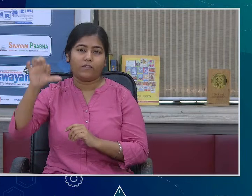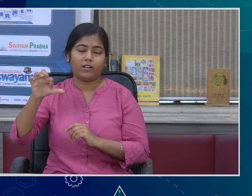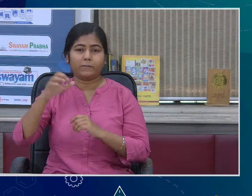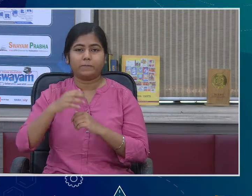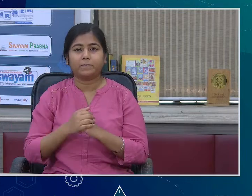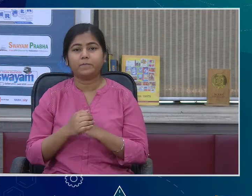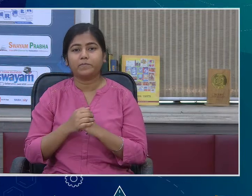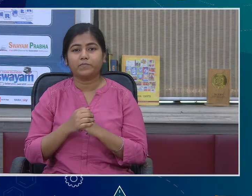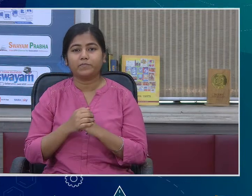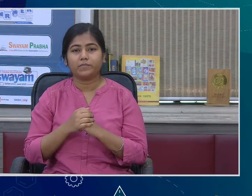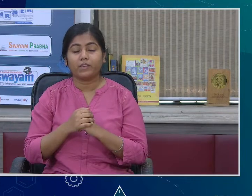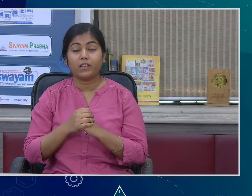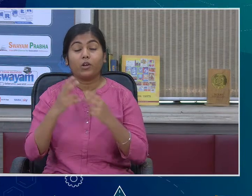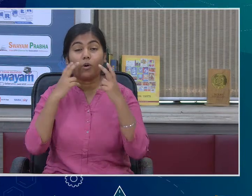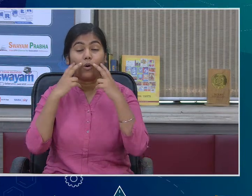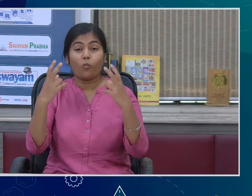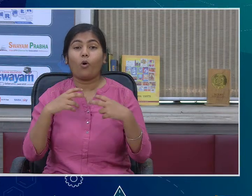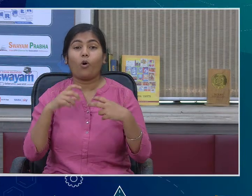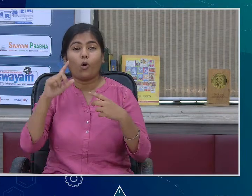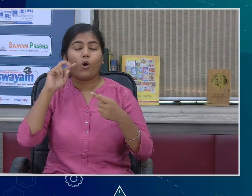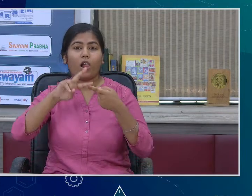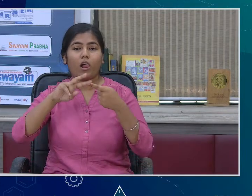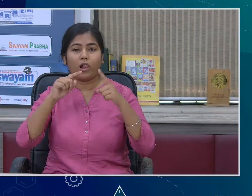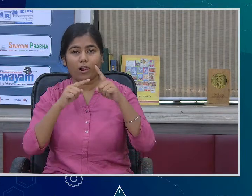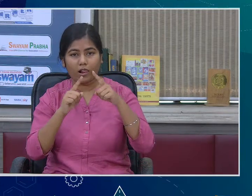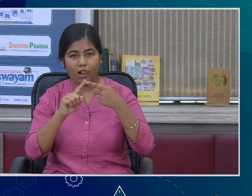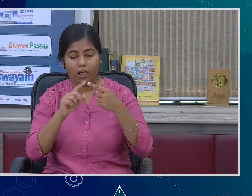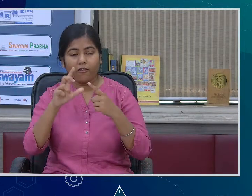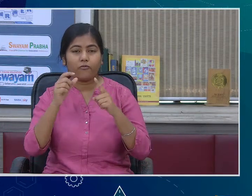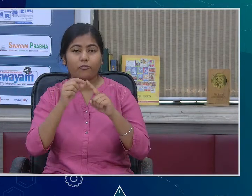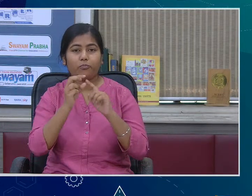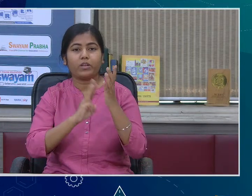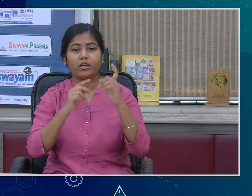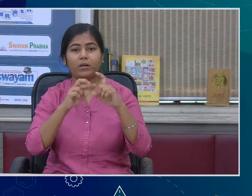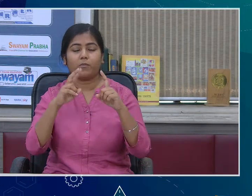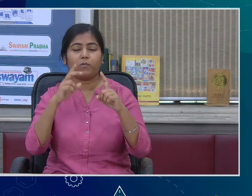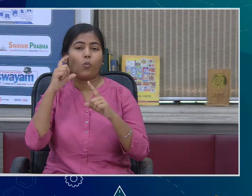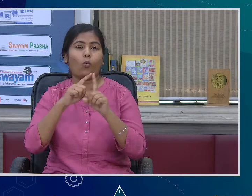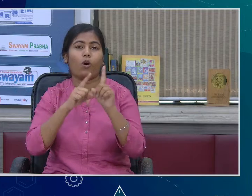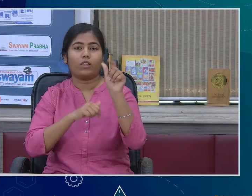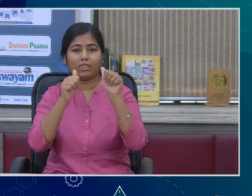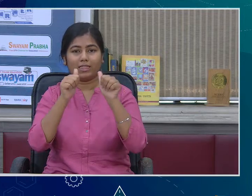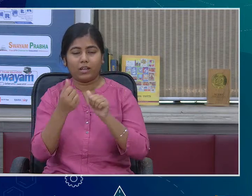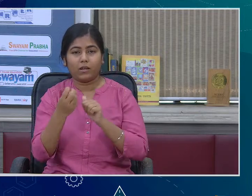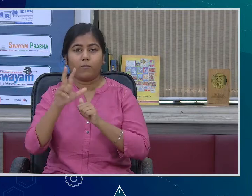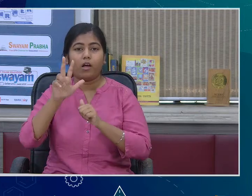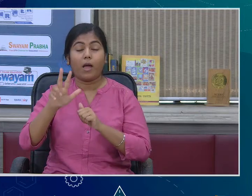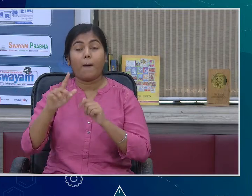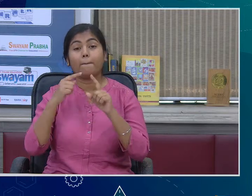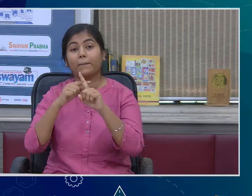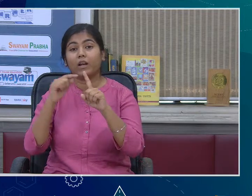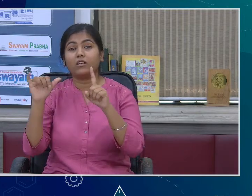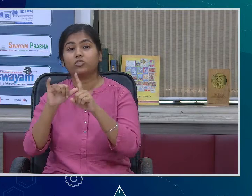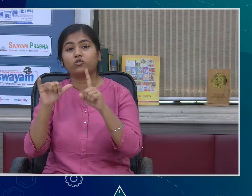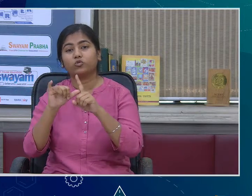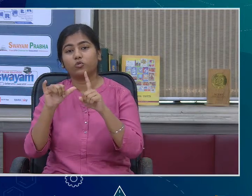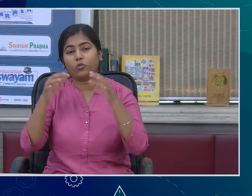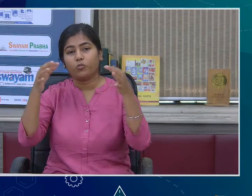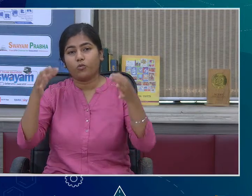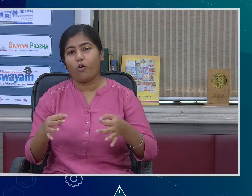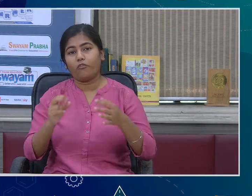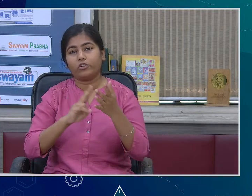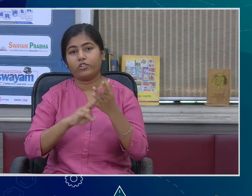8800440559. You are watching us live on PMeVIDYA channel number 8 and also on our YouTube channel, which is